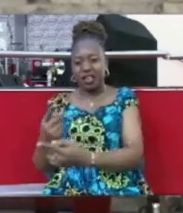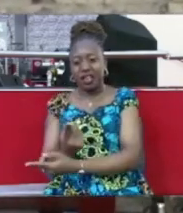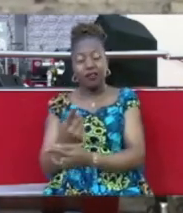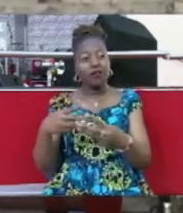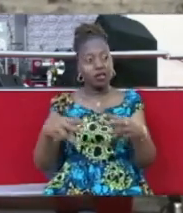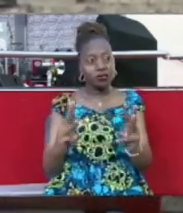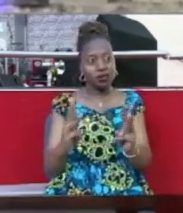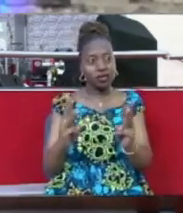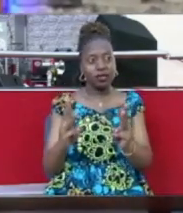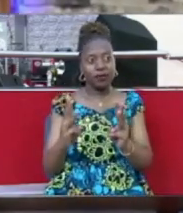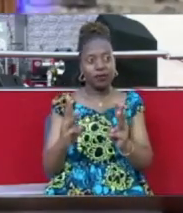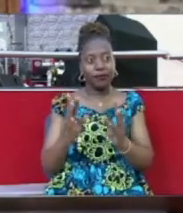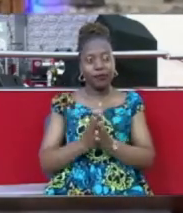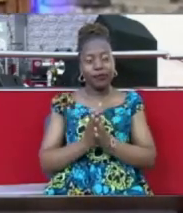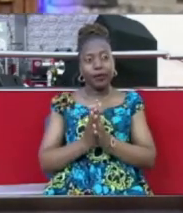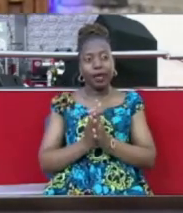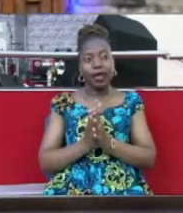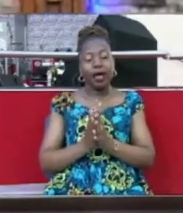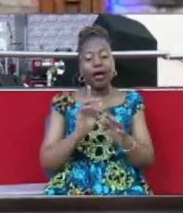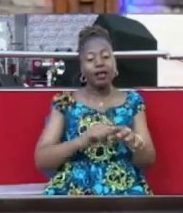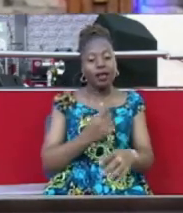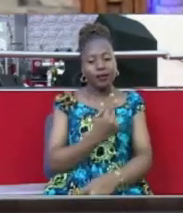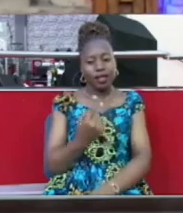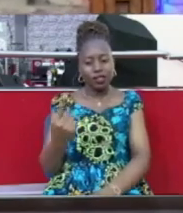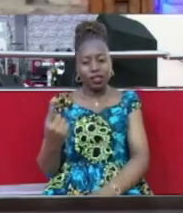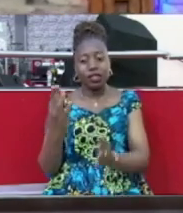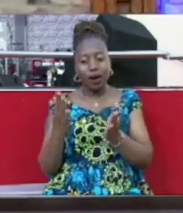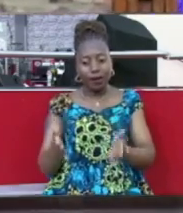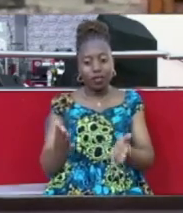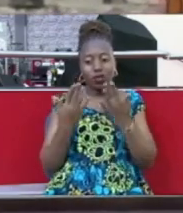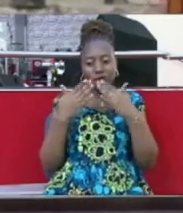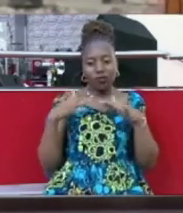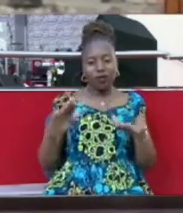techniques. And as each person would finish, the crowd